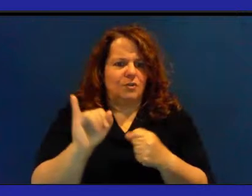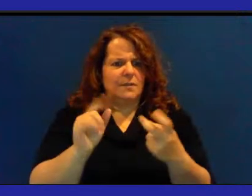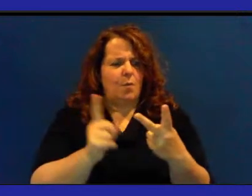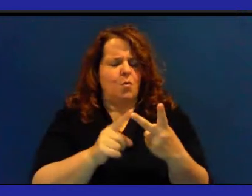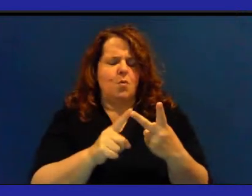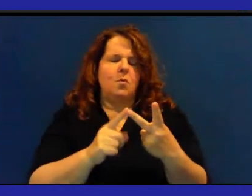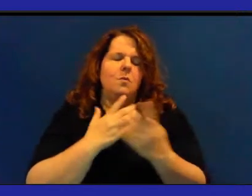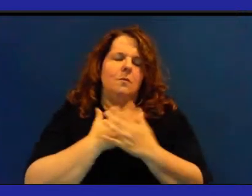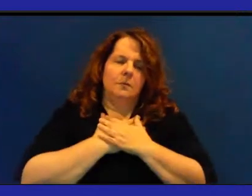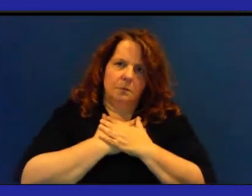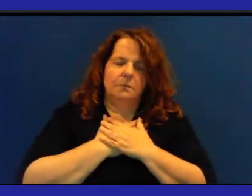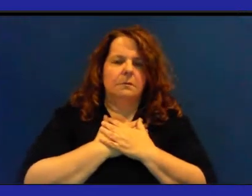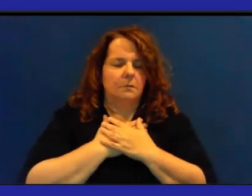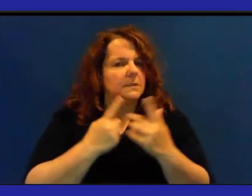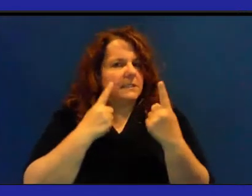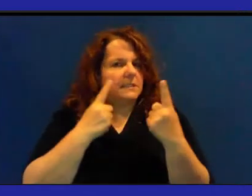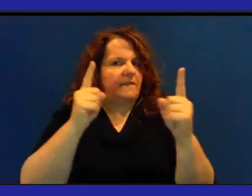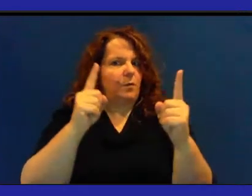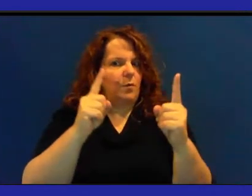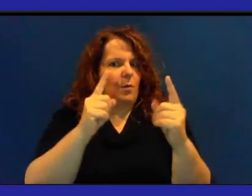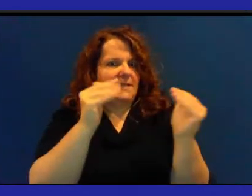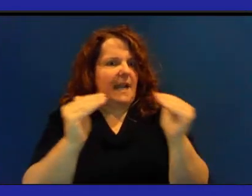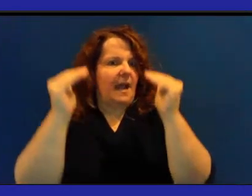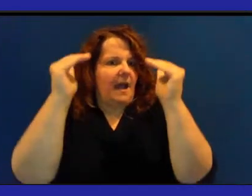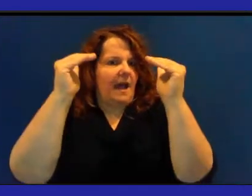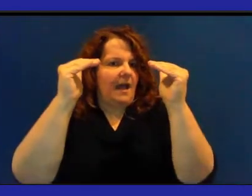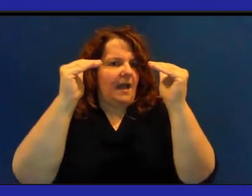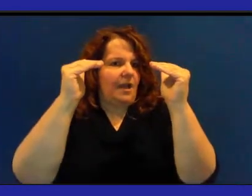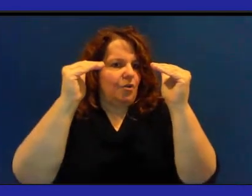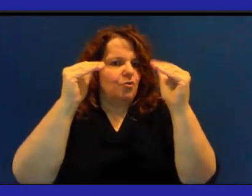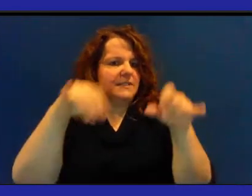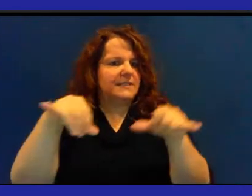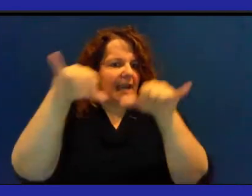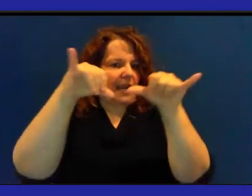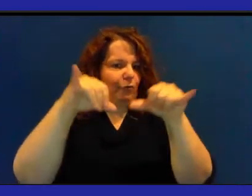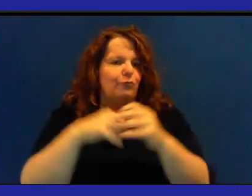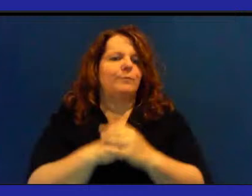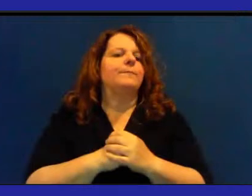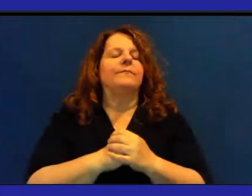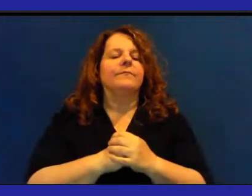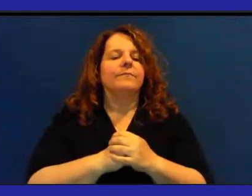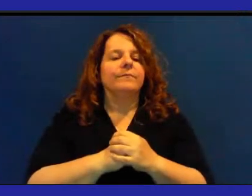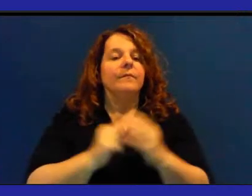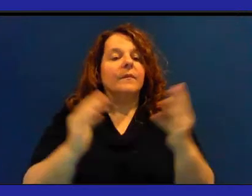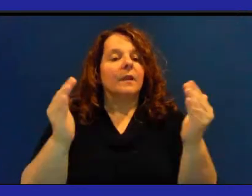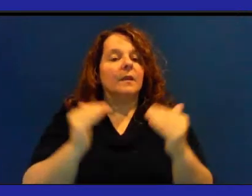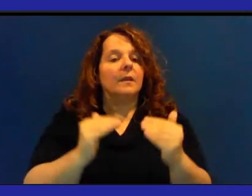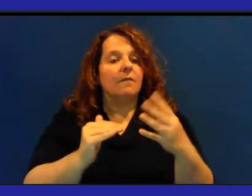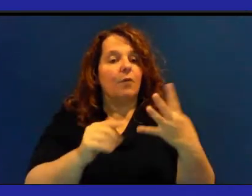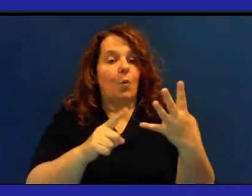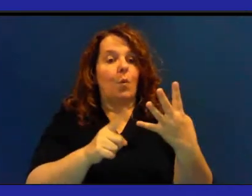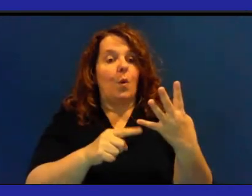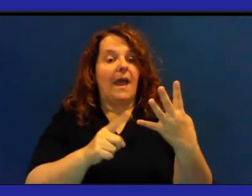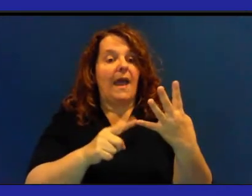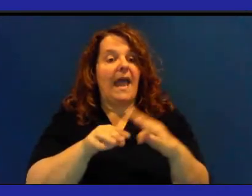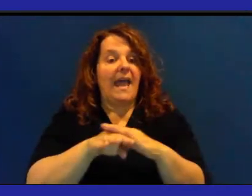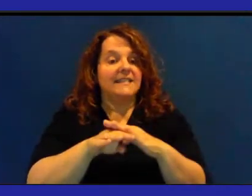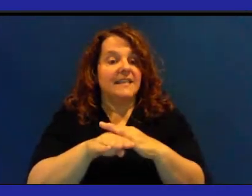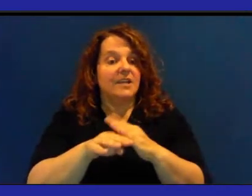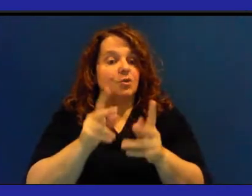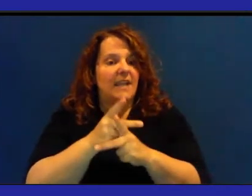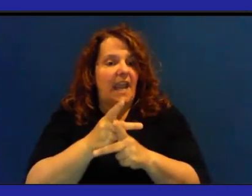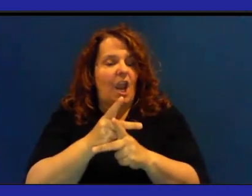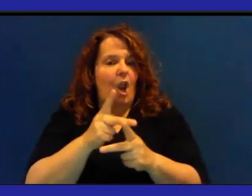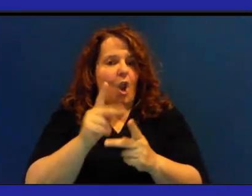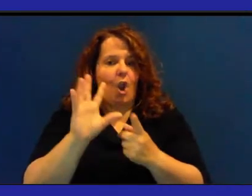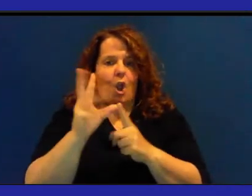so we want to set a higher standard and hold ourselves to that. On access to care and culture of safety, we are